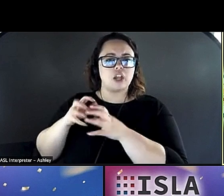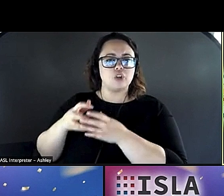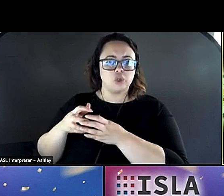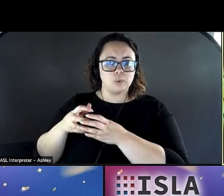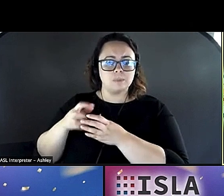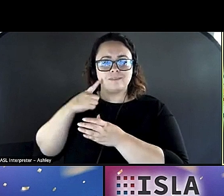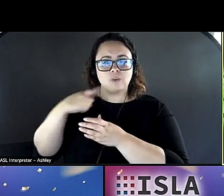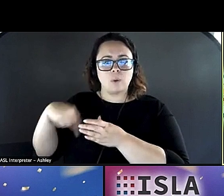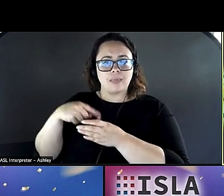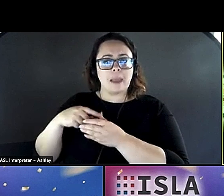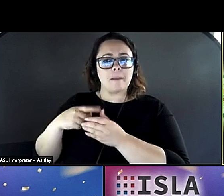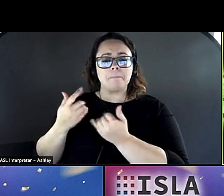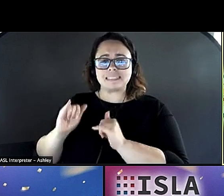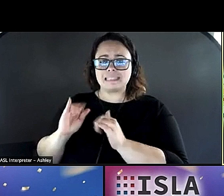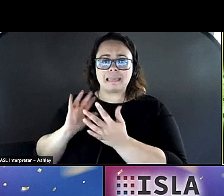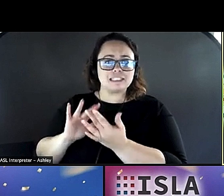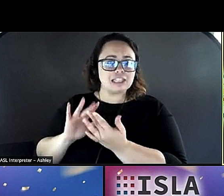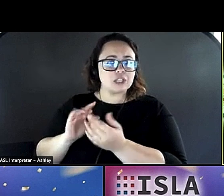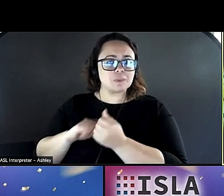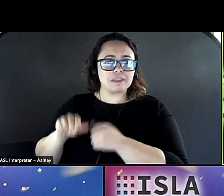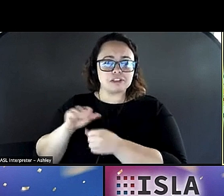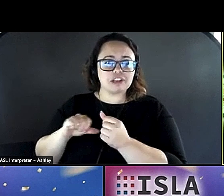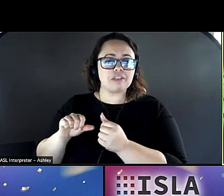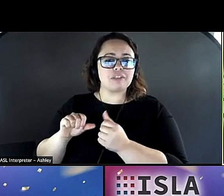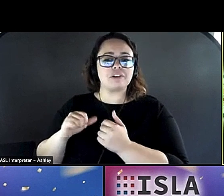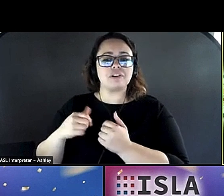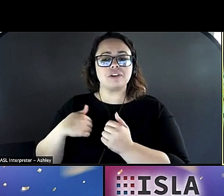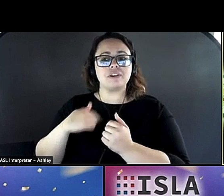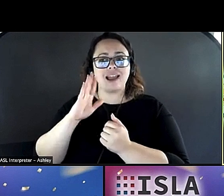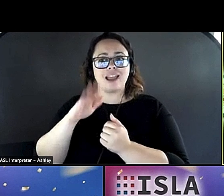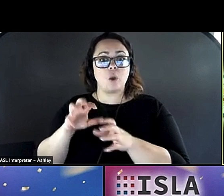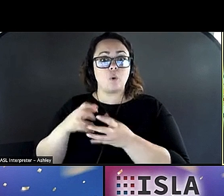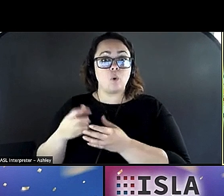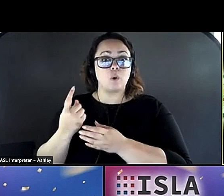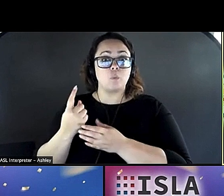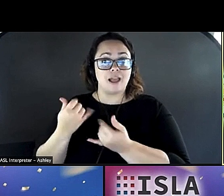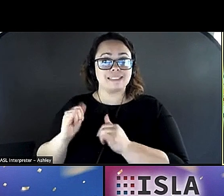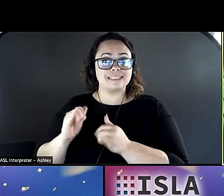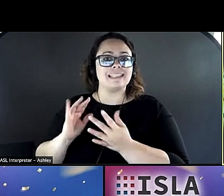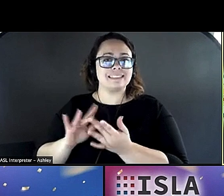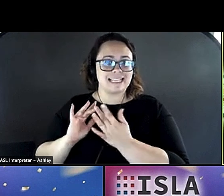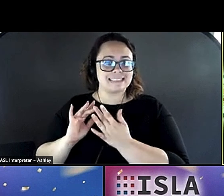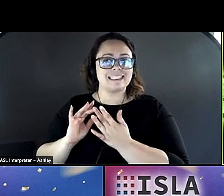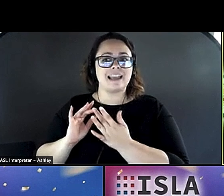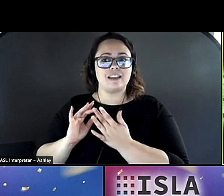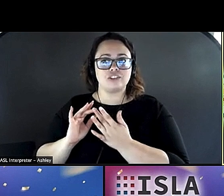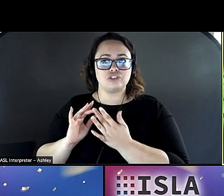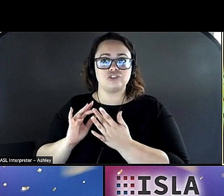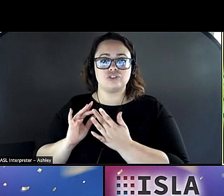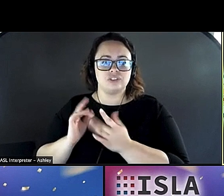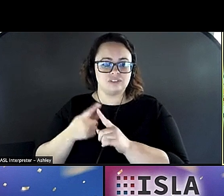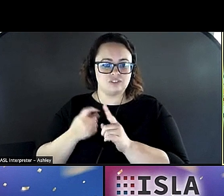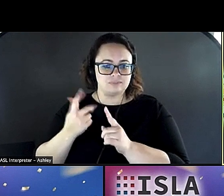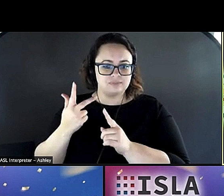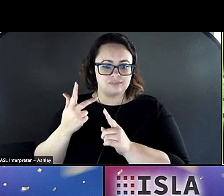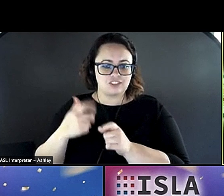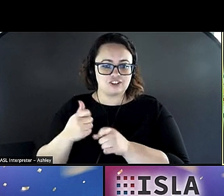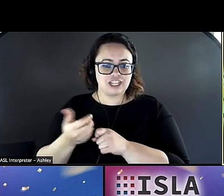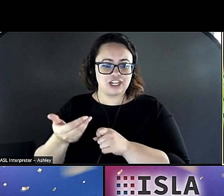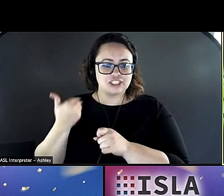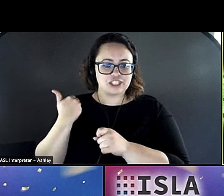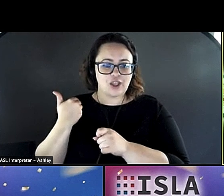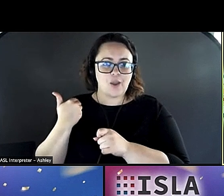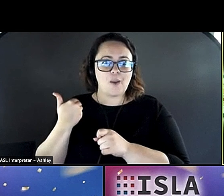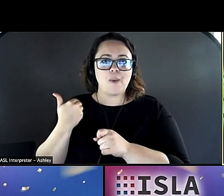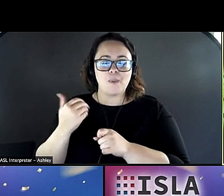They continue to stay in touch. I know cohort 1 still stays in touch from what, 3 years ago. So